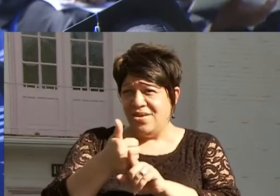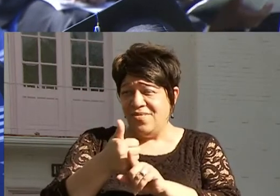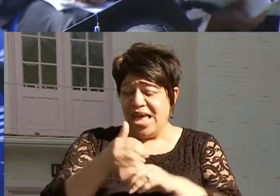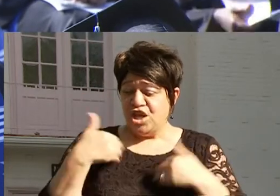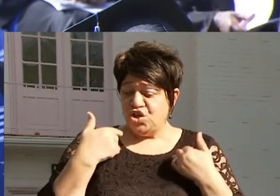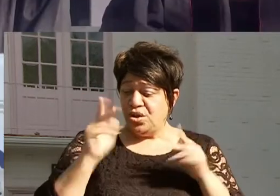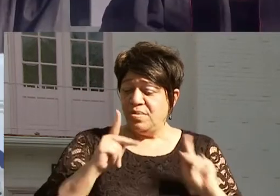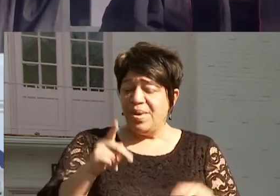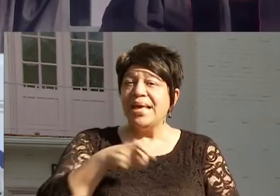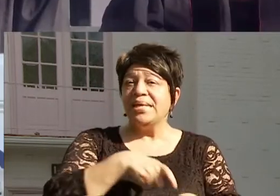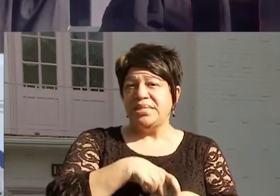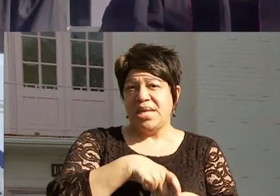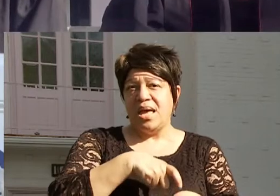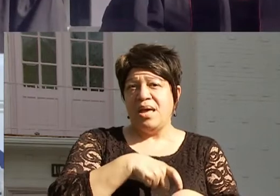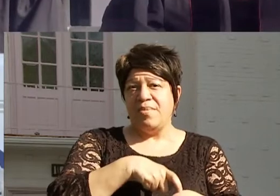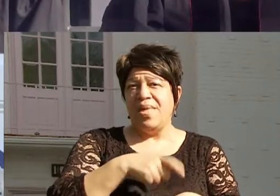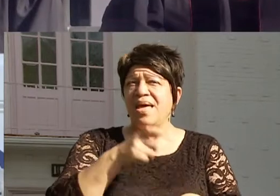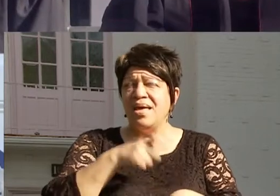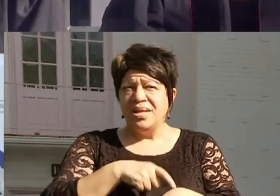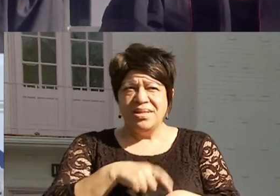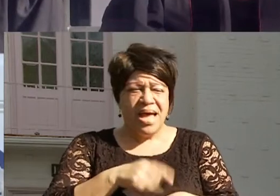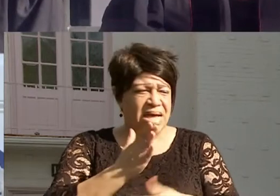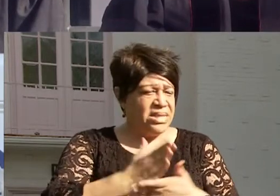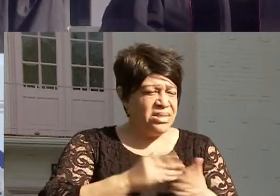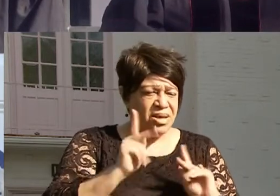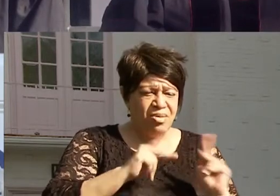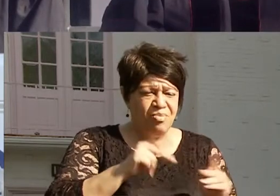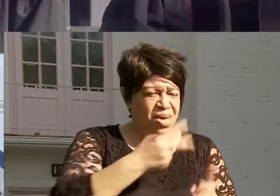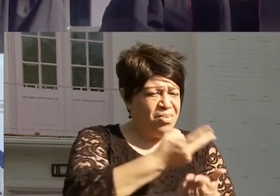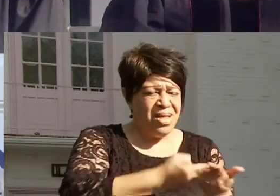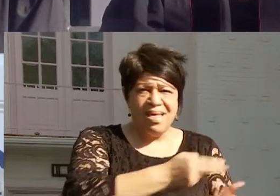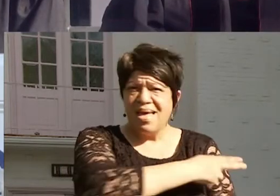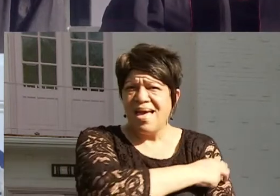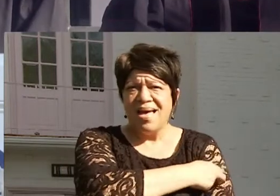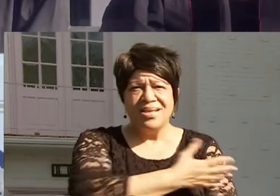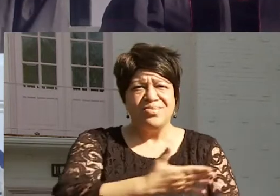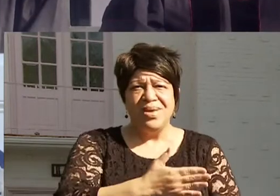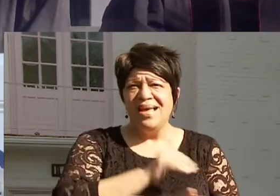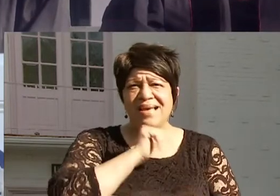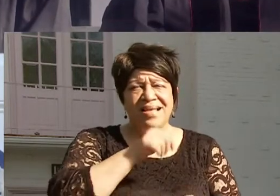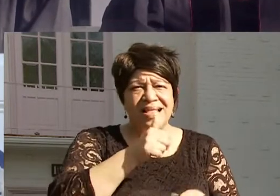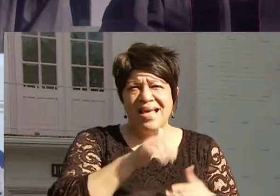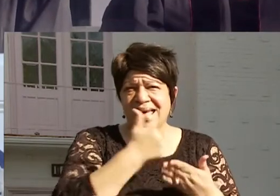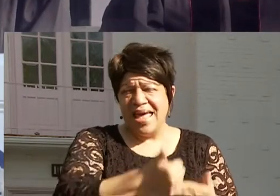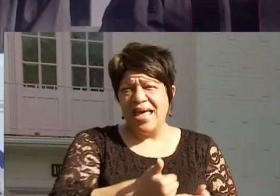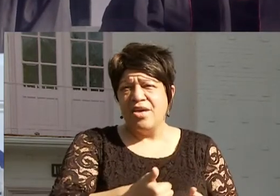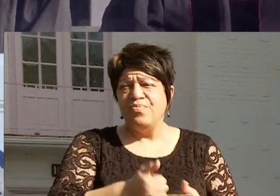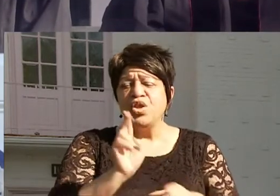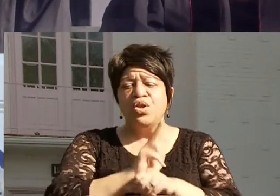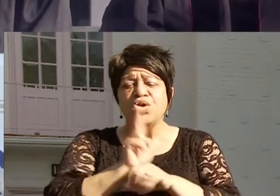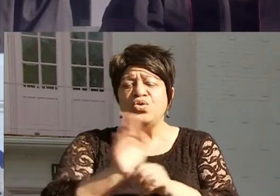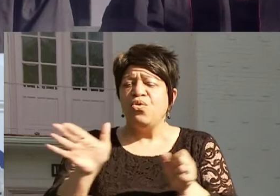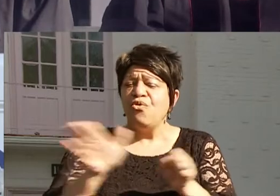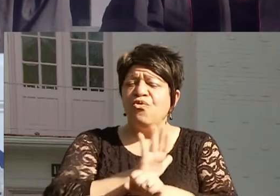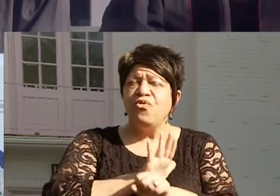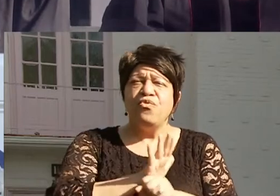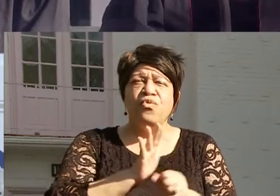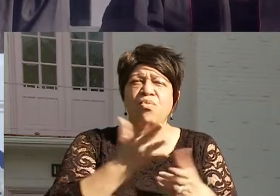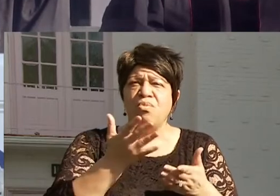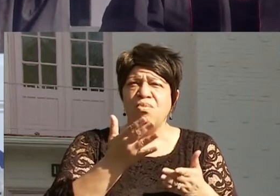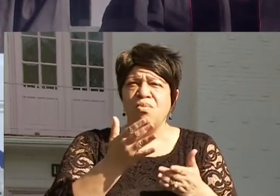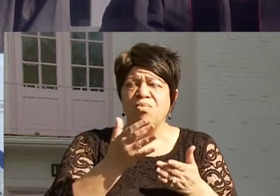Time someone laid up in the hospital right now doesn't have. Take full advantage of this most precious